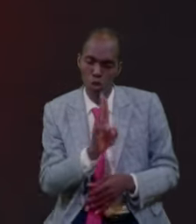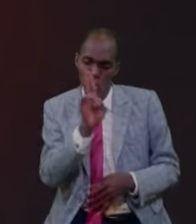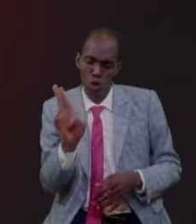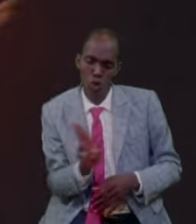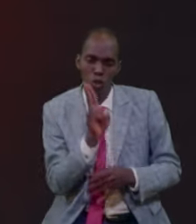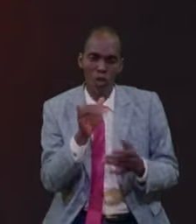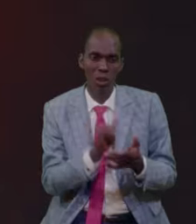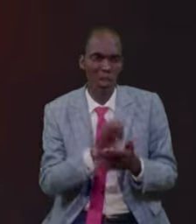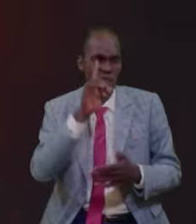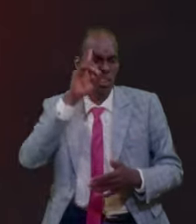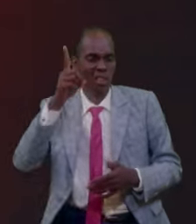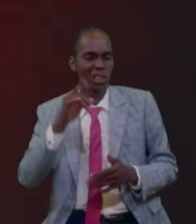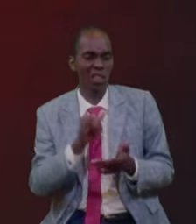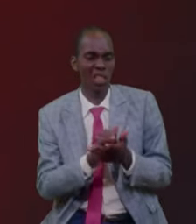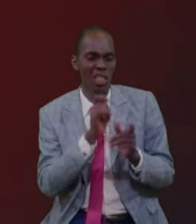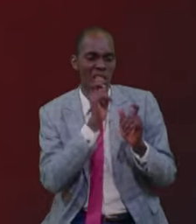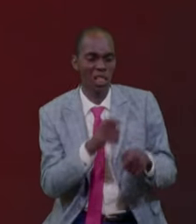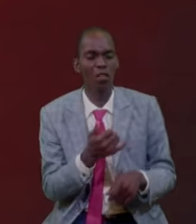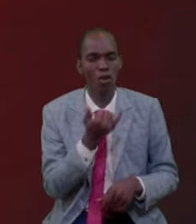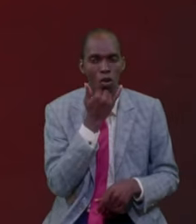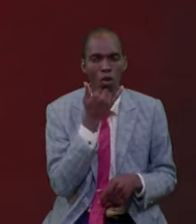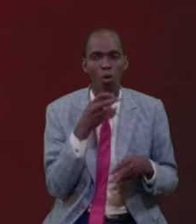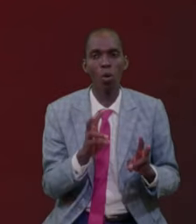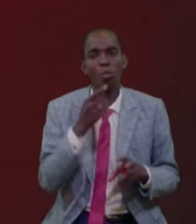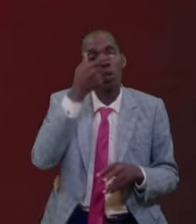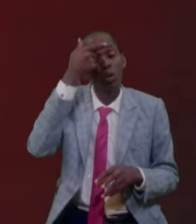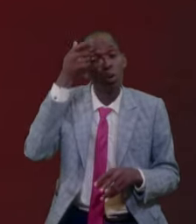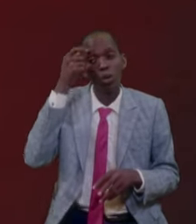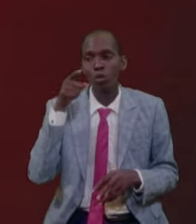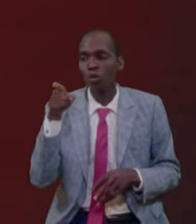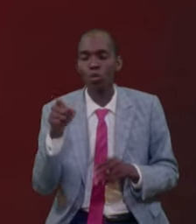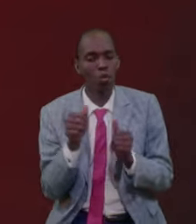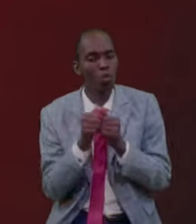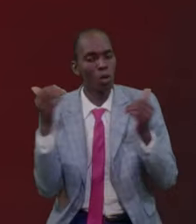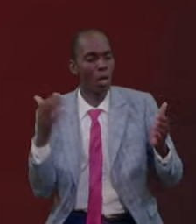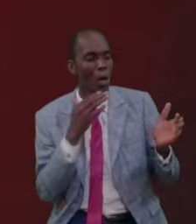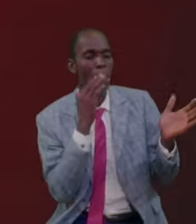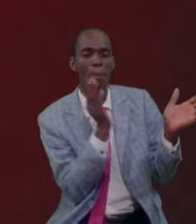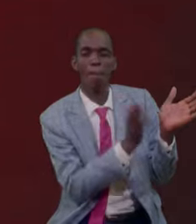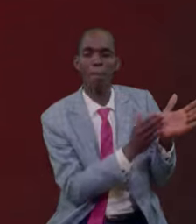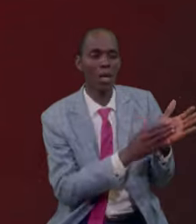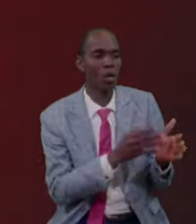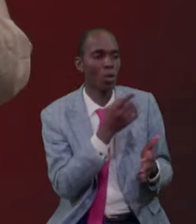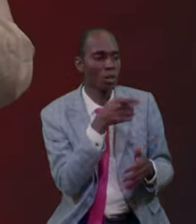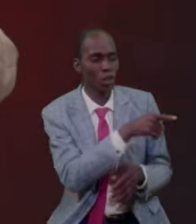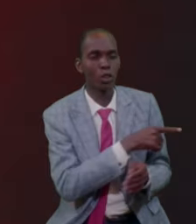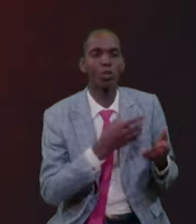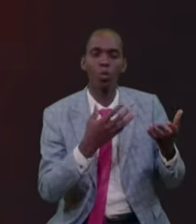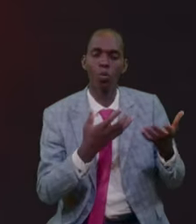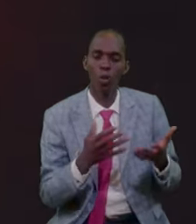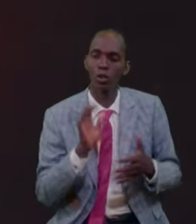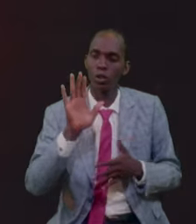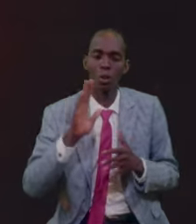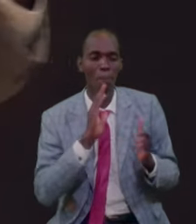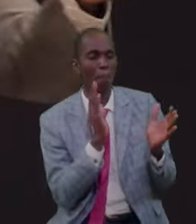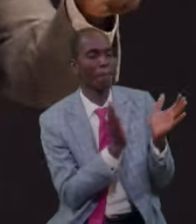gift because you are not giving them the honor, the glory they want. The fruit